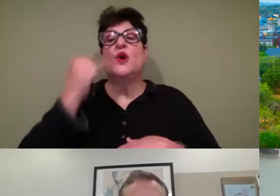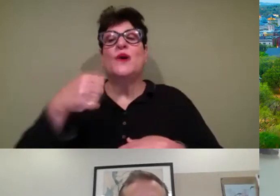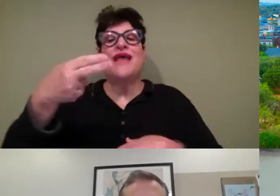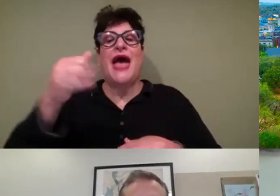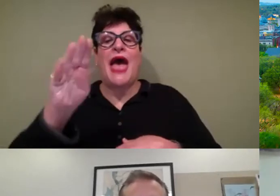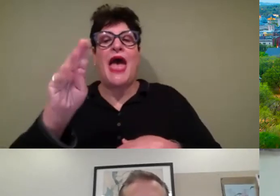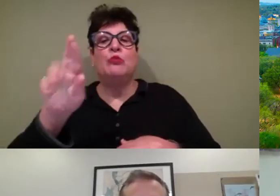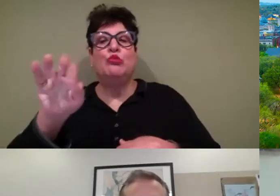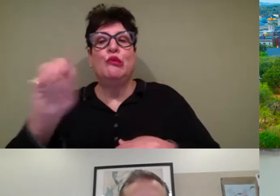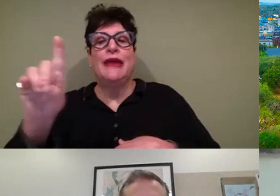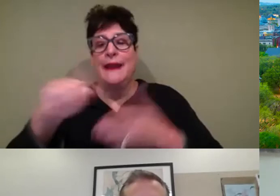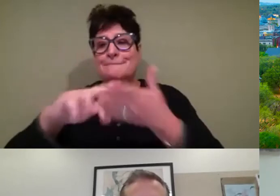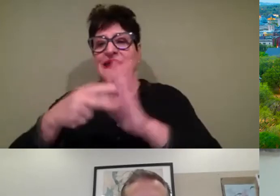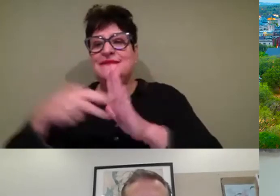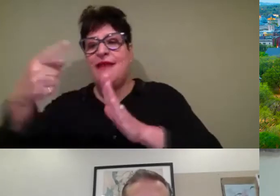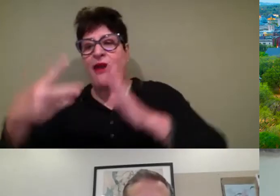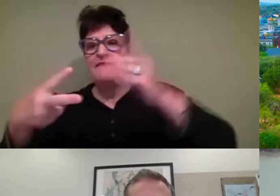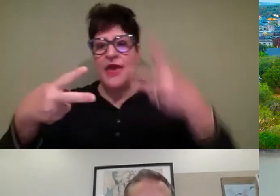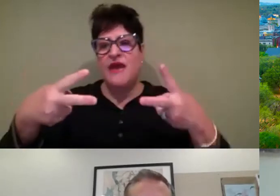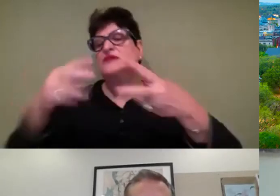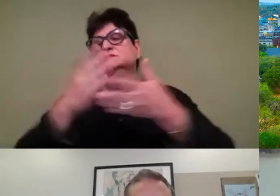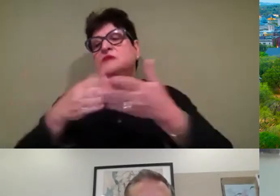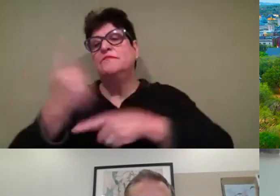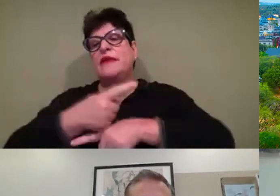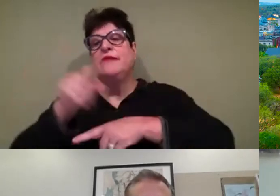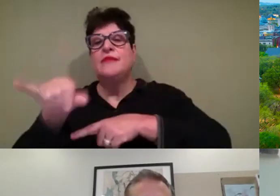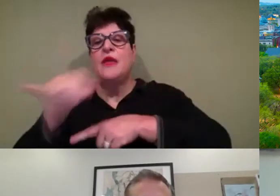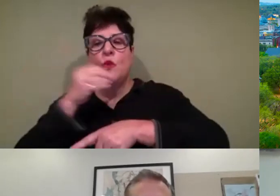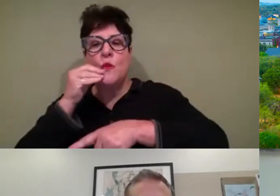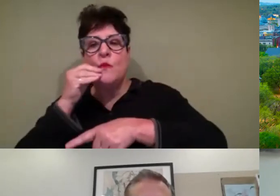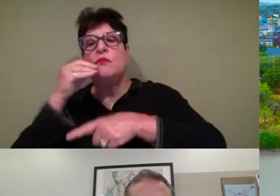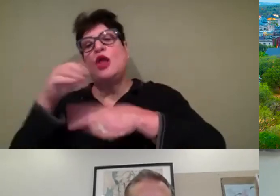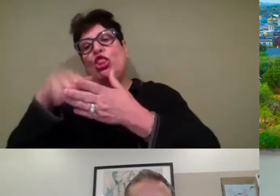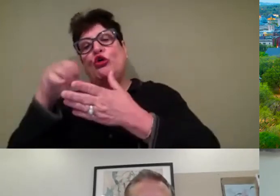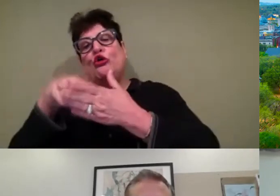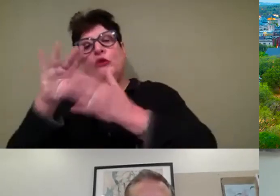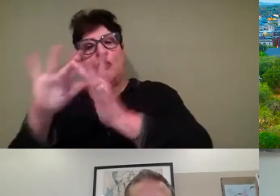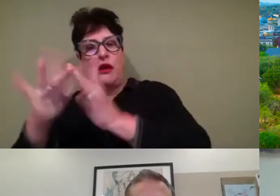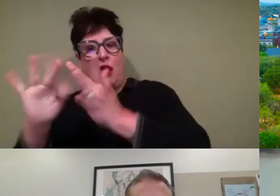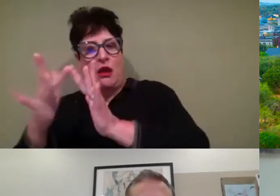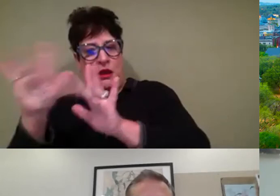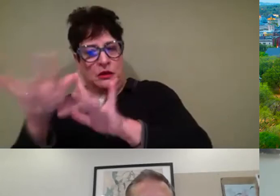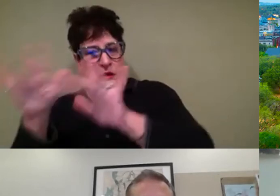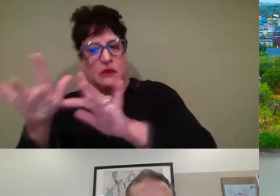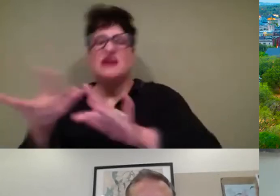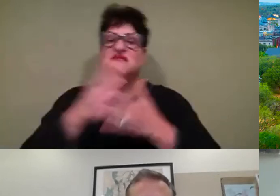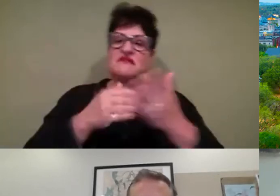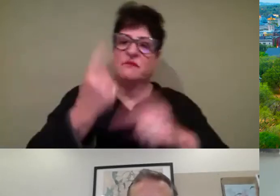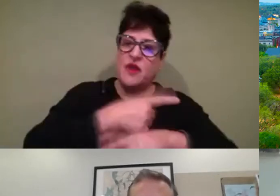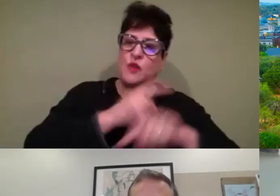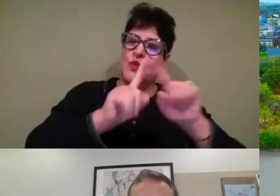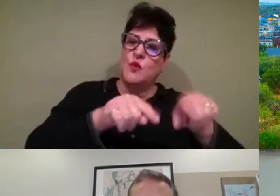some days of online learning. And so the learning hubs provide an added support for parents.